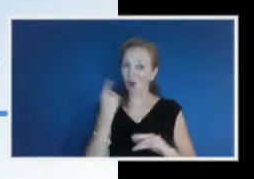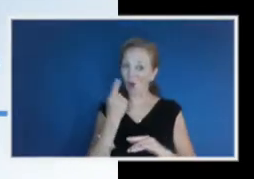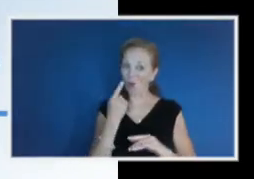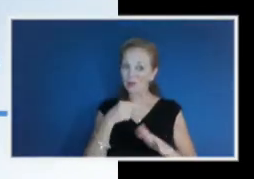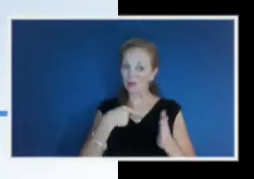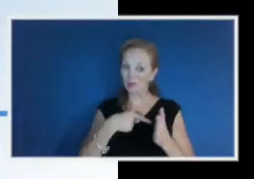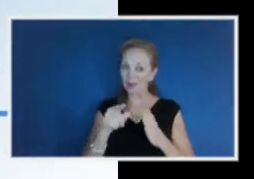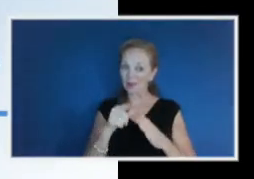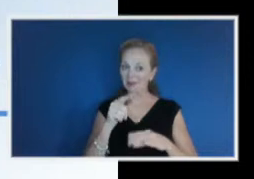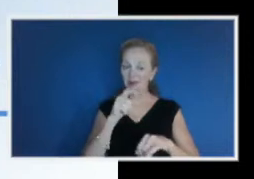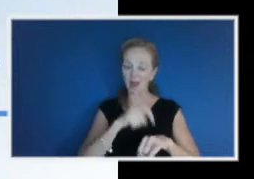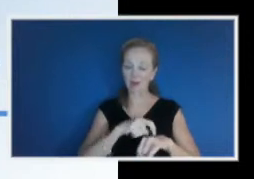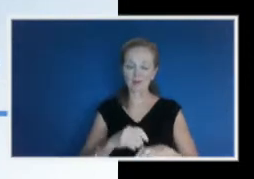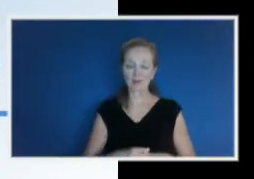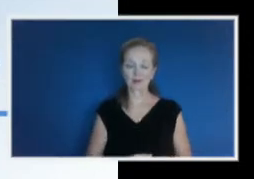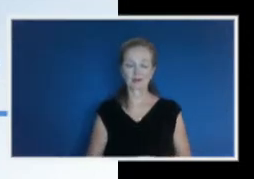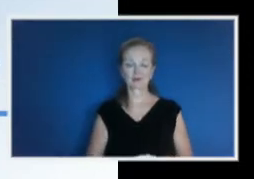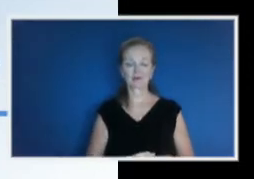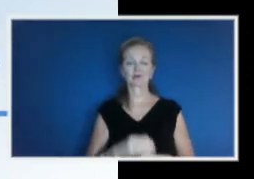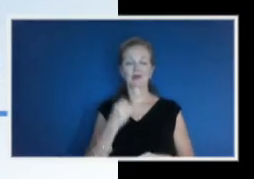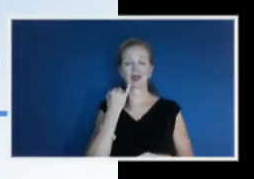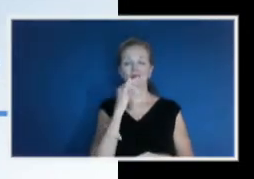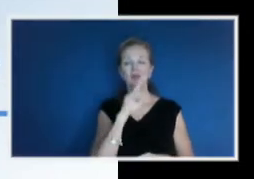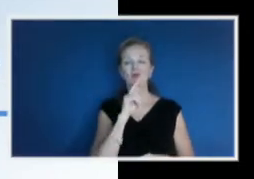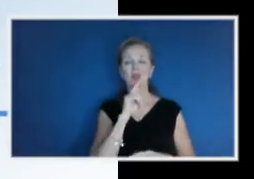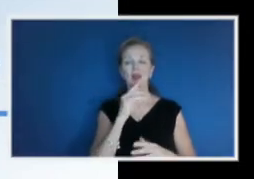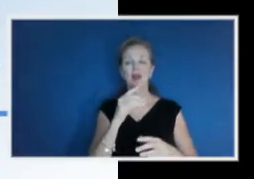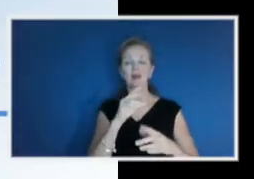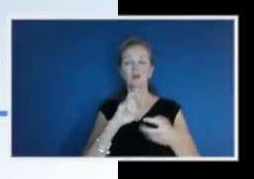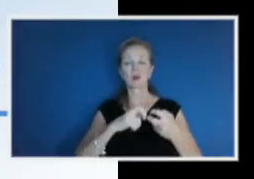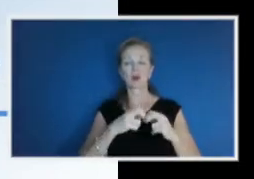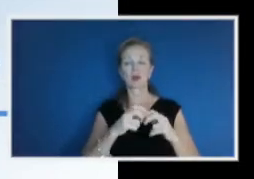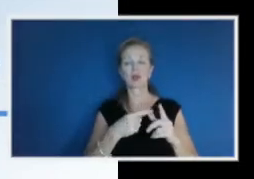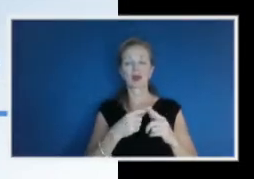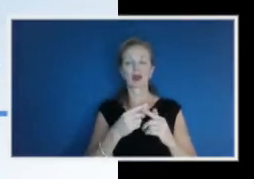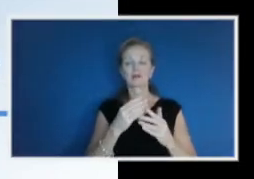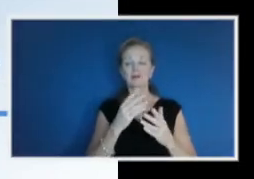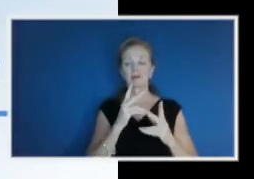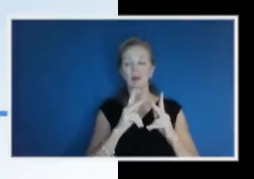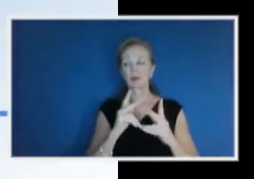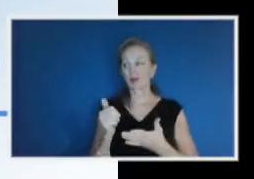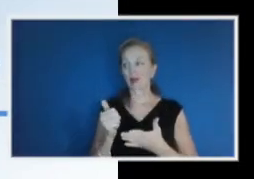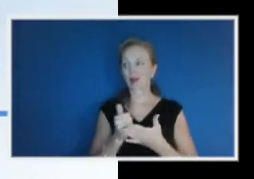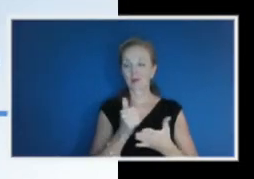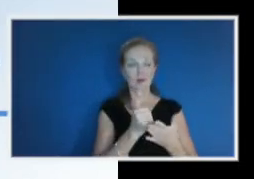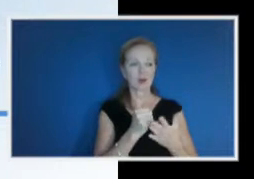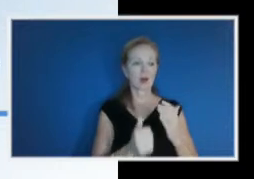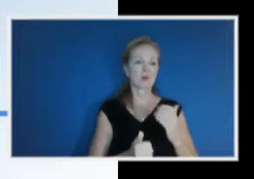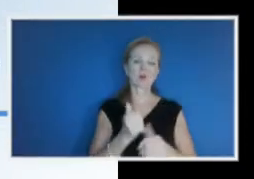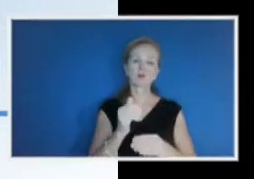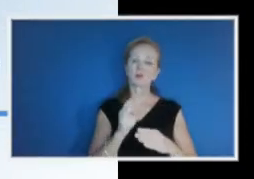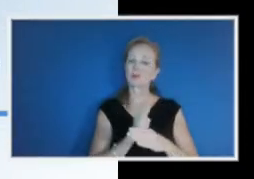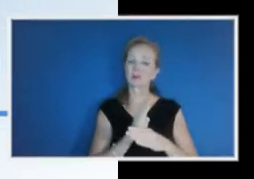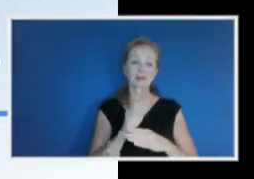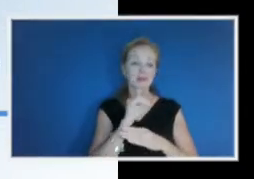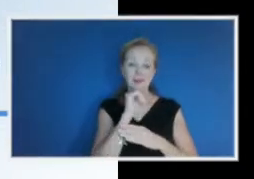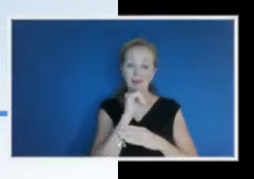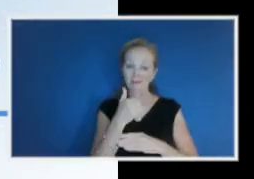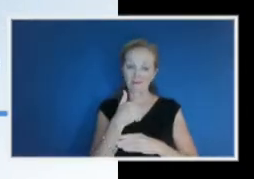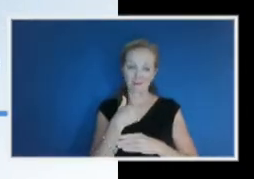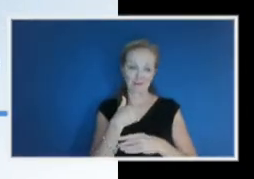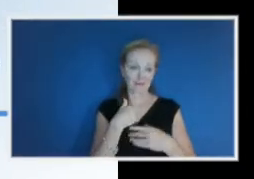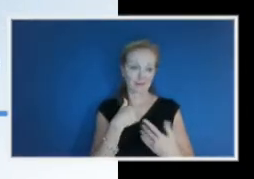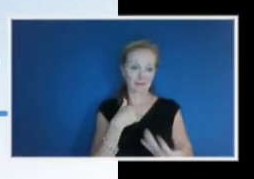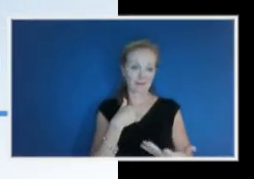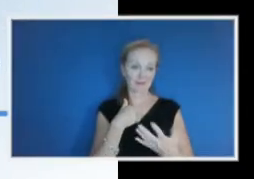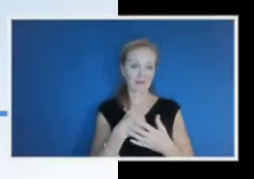I also knew that if I really had a problem, that I got some folks to run interference for me, which most businesses aren't going to have. We